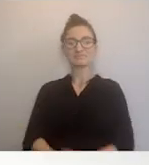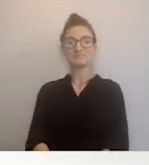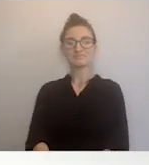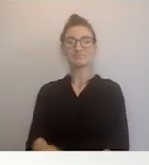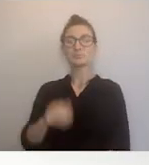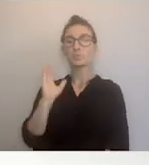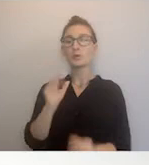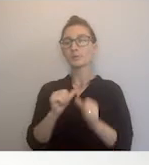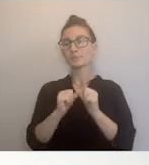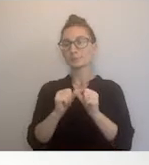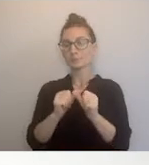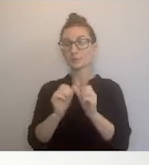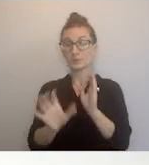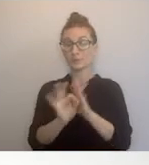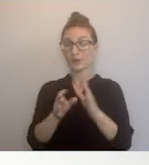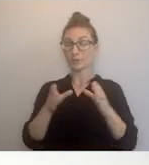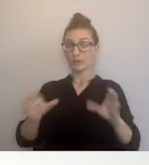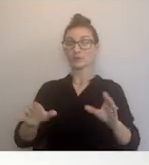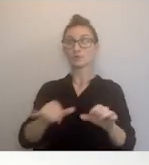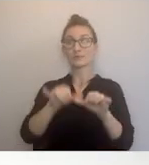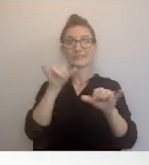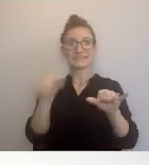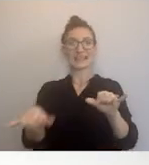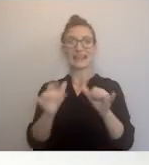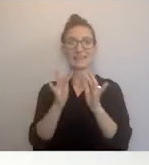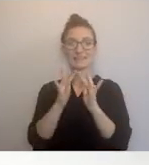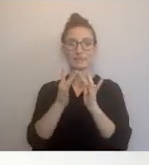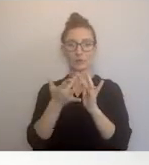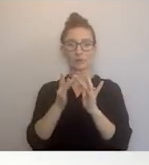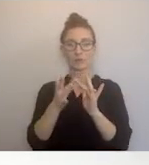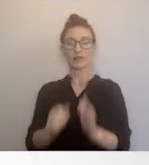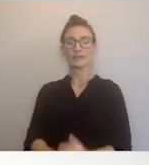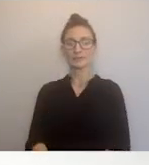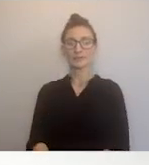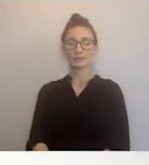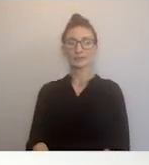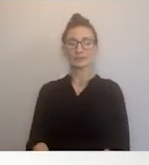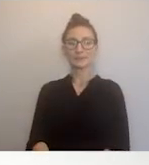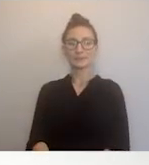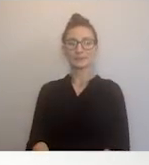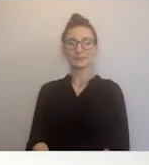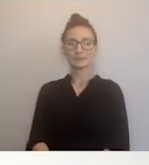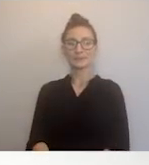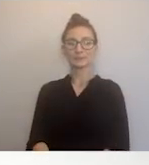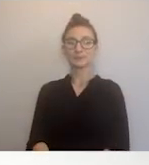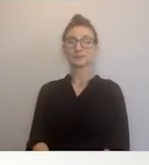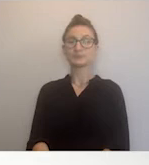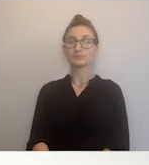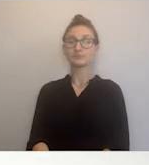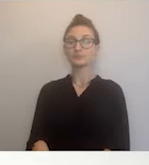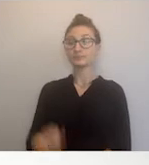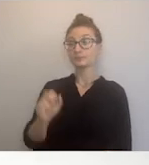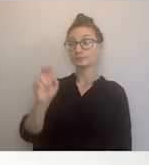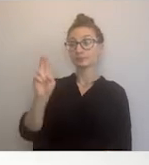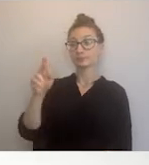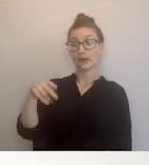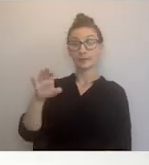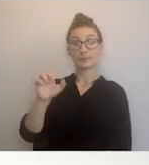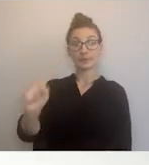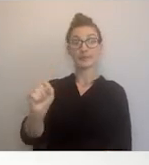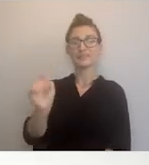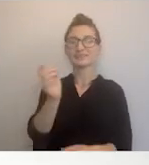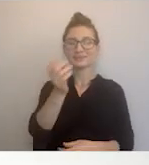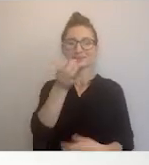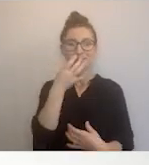awesome. And so we're going to continue to find ways to stay virtual even in this new climate that we're in now. So what is